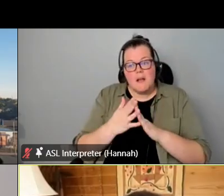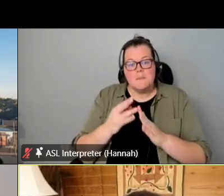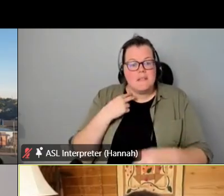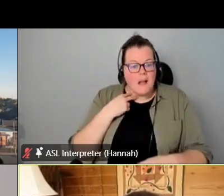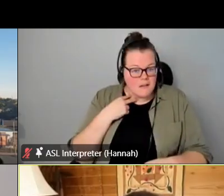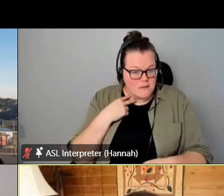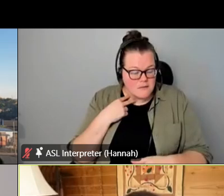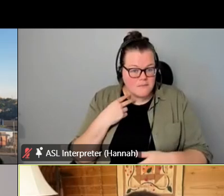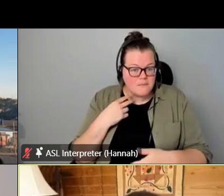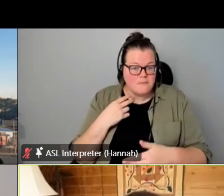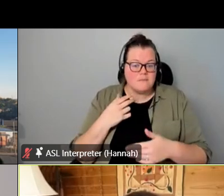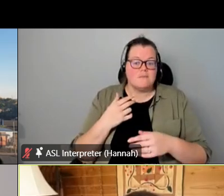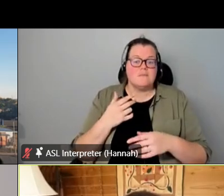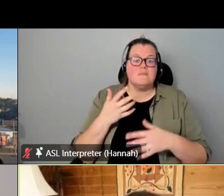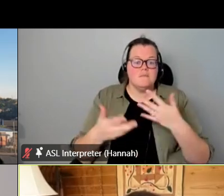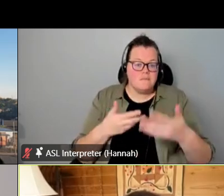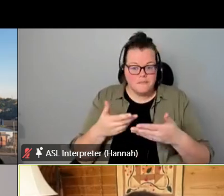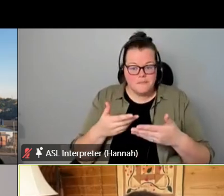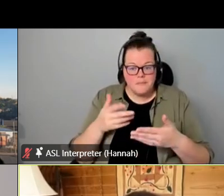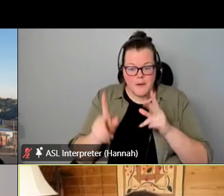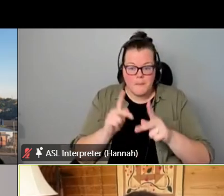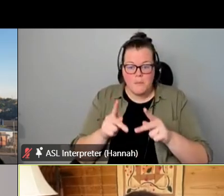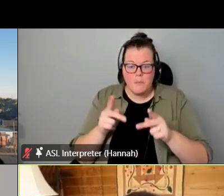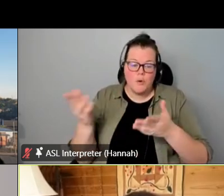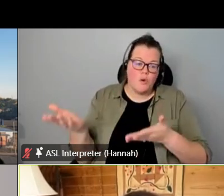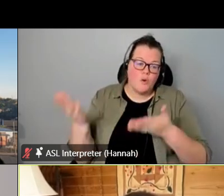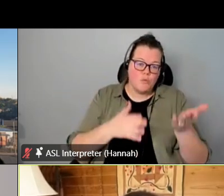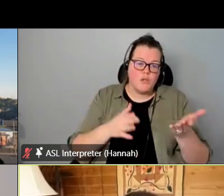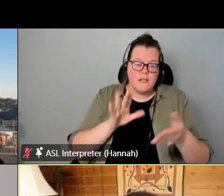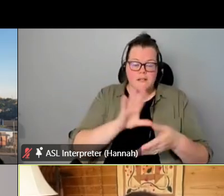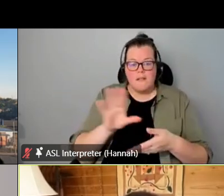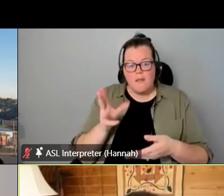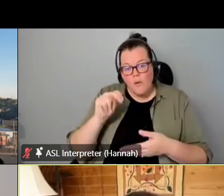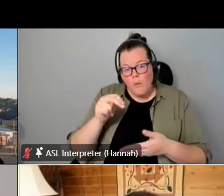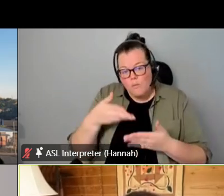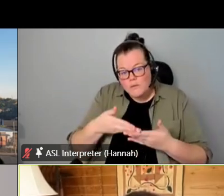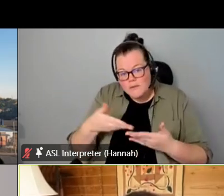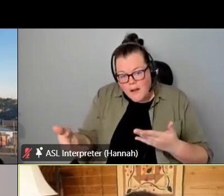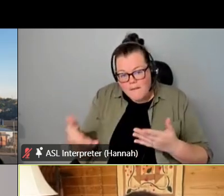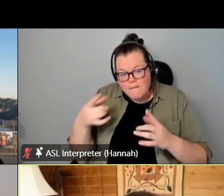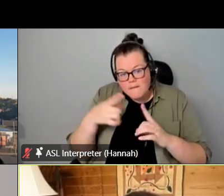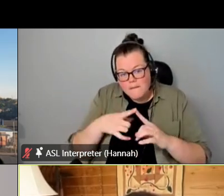because people bring their own stuff to the meetings, and